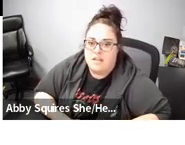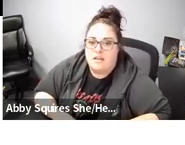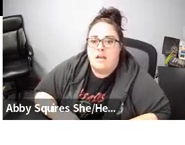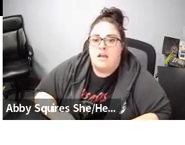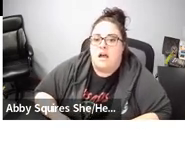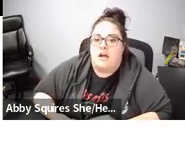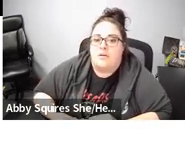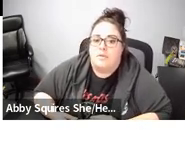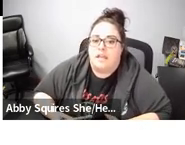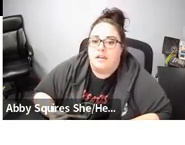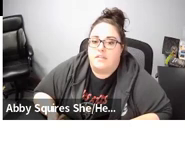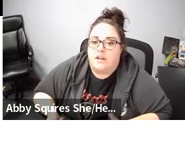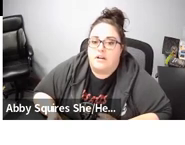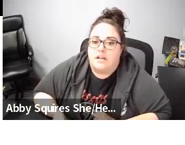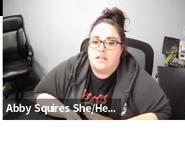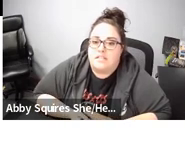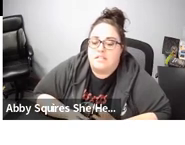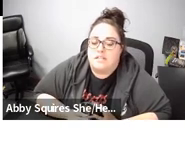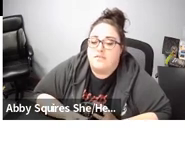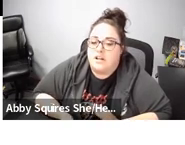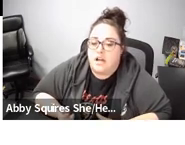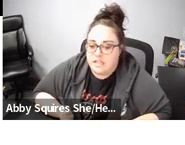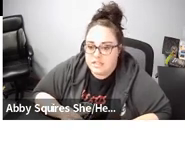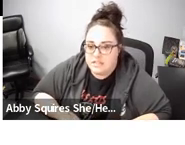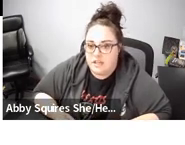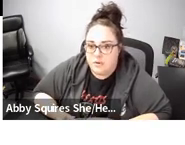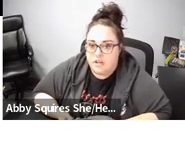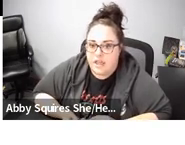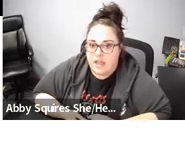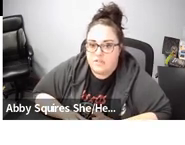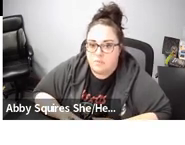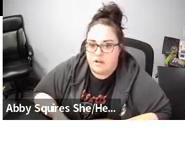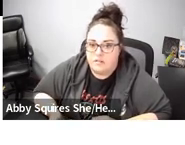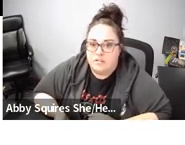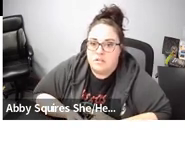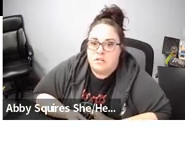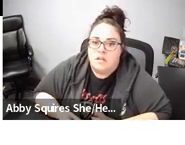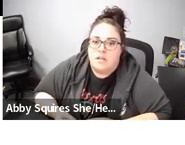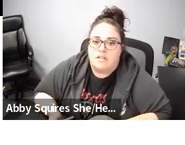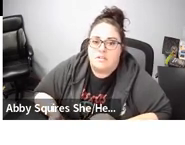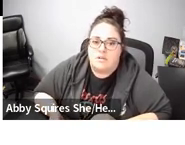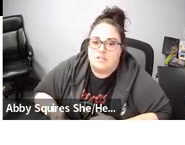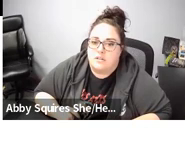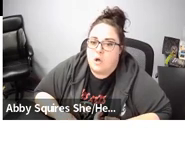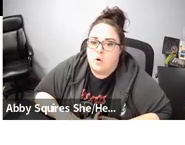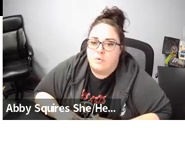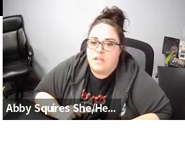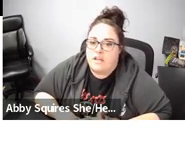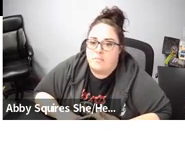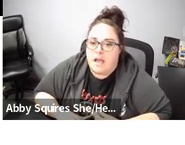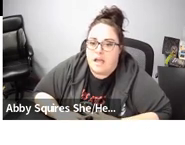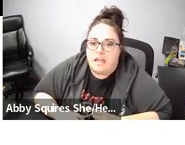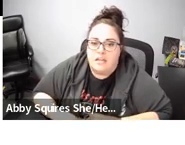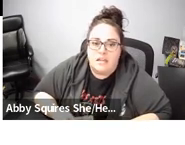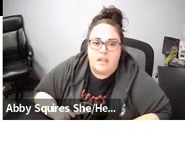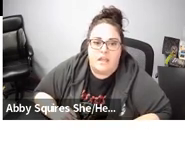convex. And there is different heights that you can have as well. So there's the low,